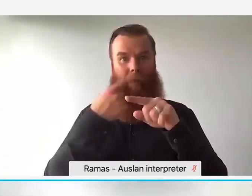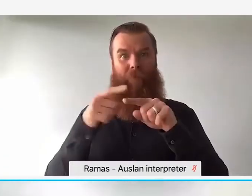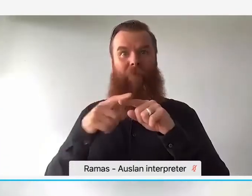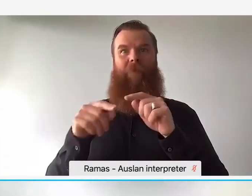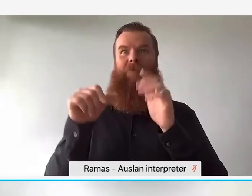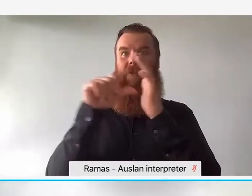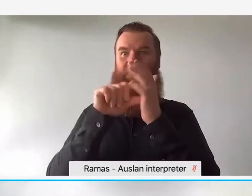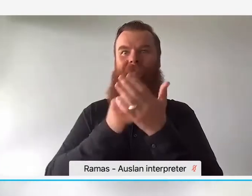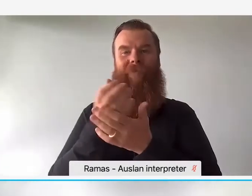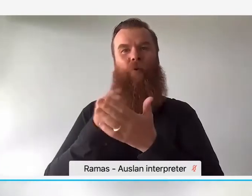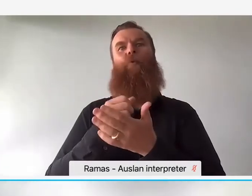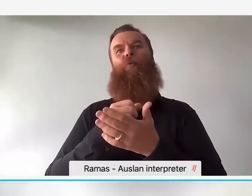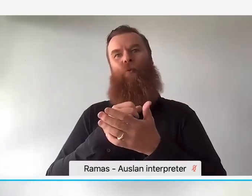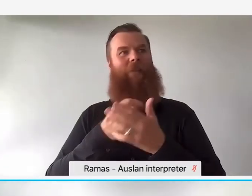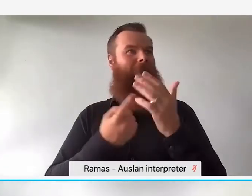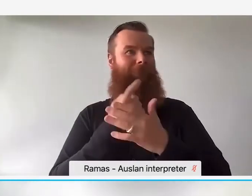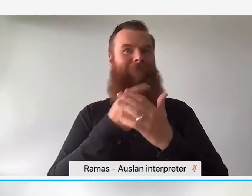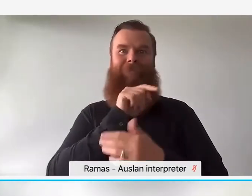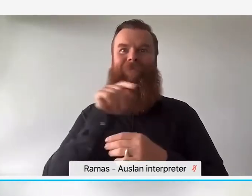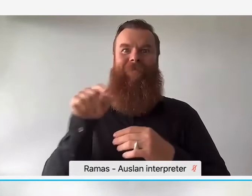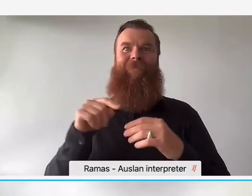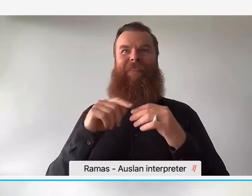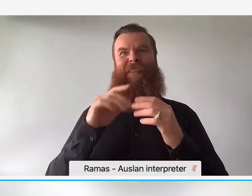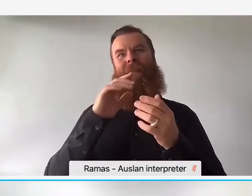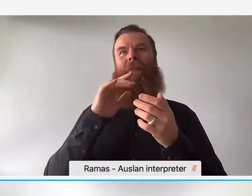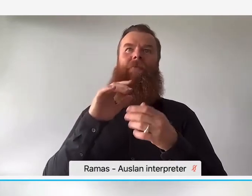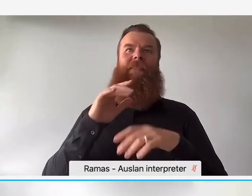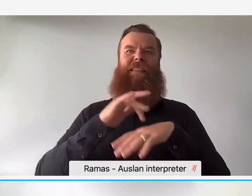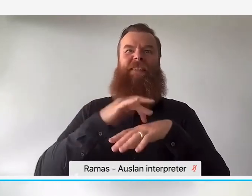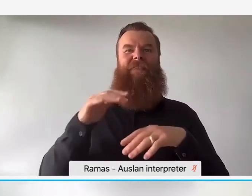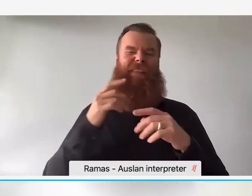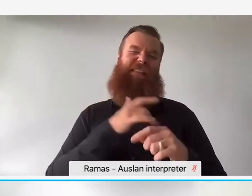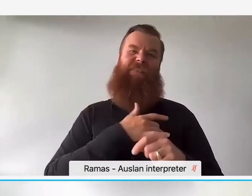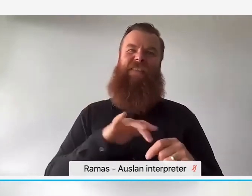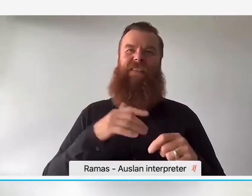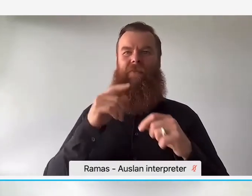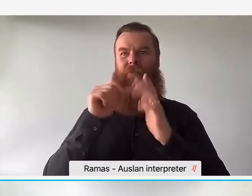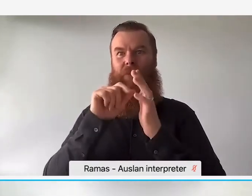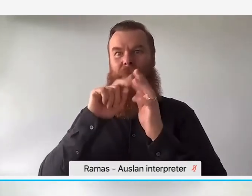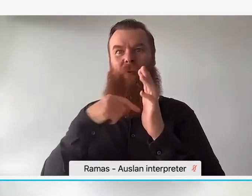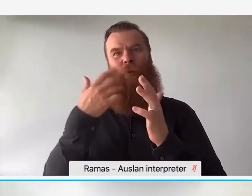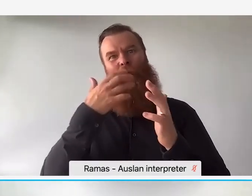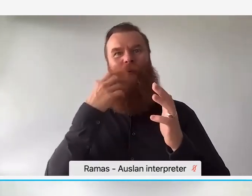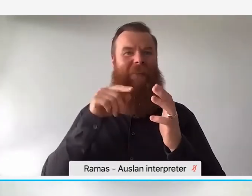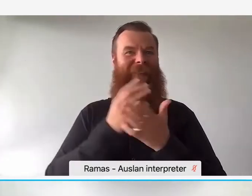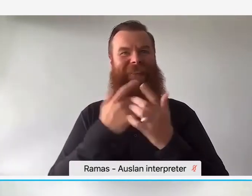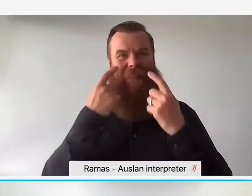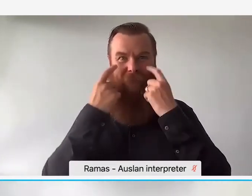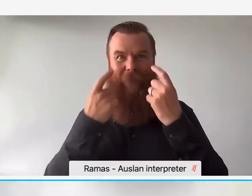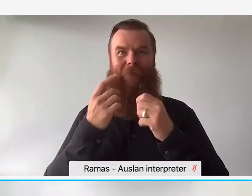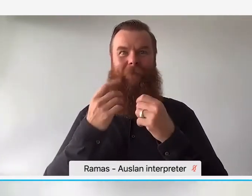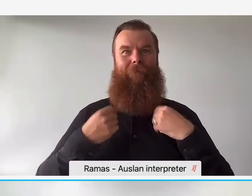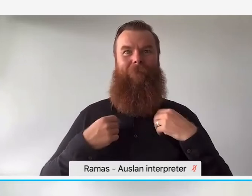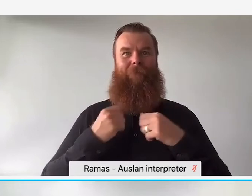sensitive projects. A positive learning for Bolton Clark is that our current internal processes allowed those things to happen